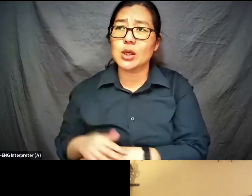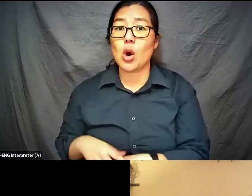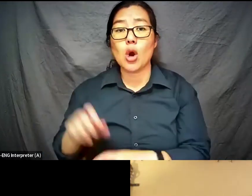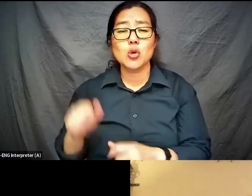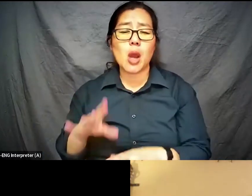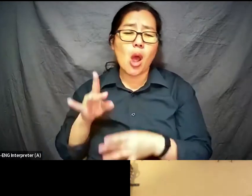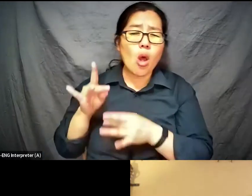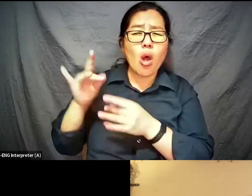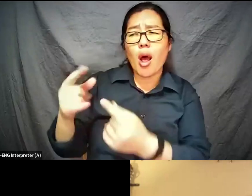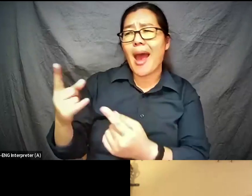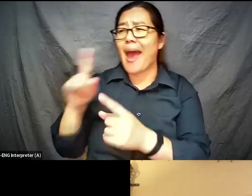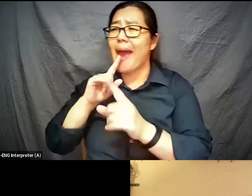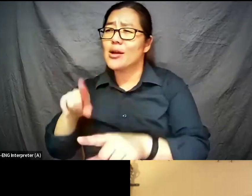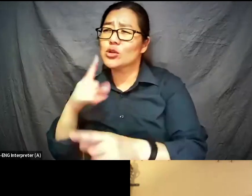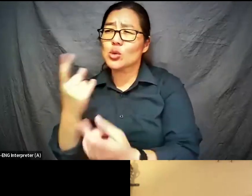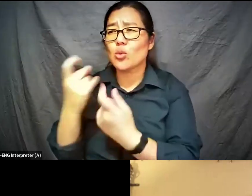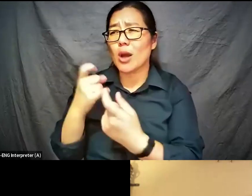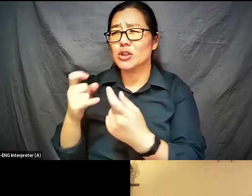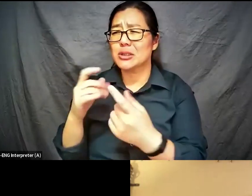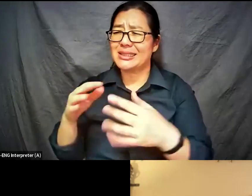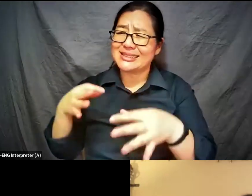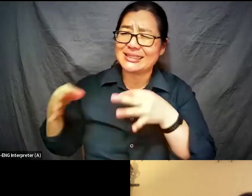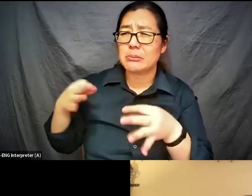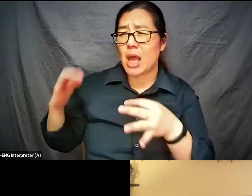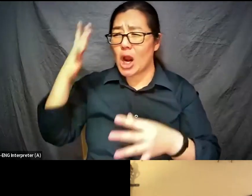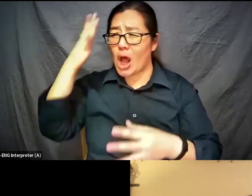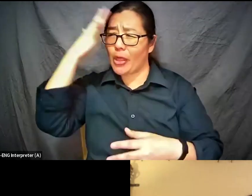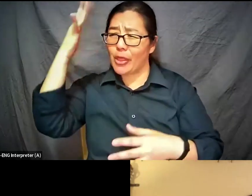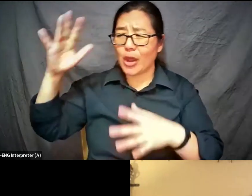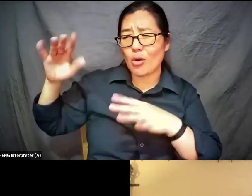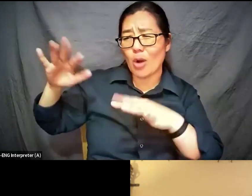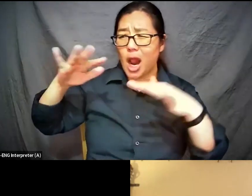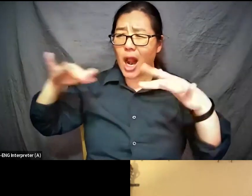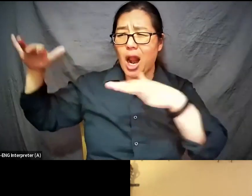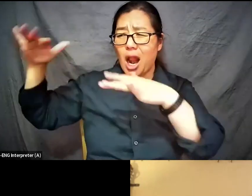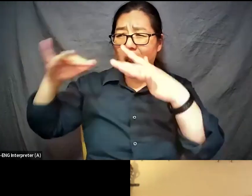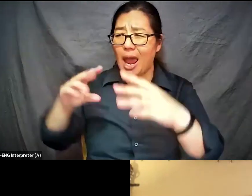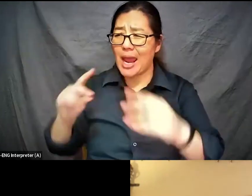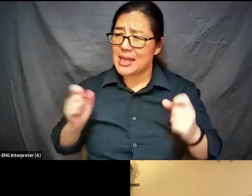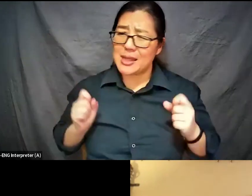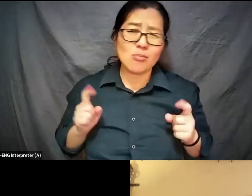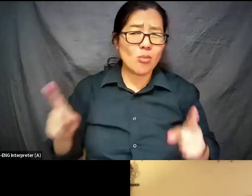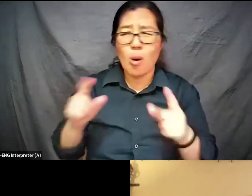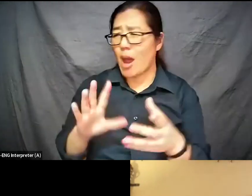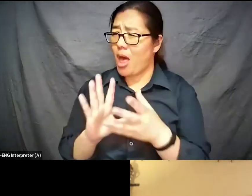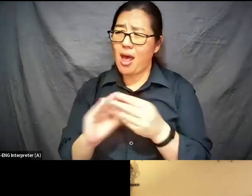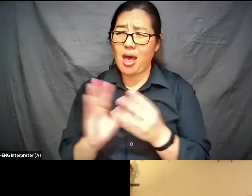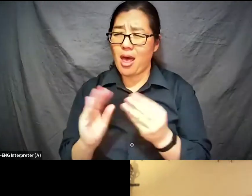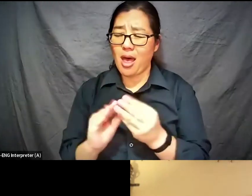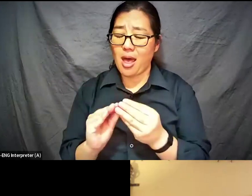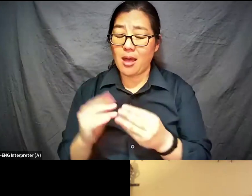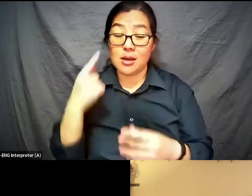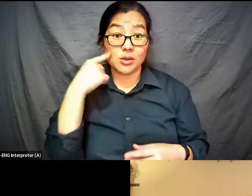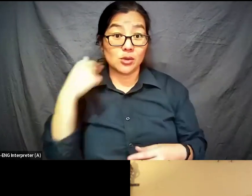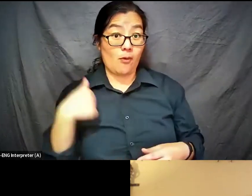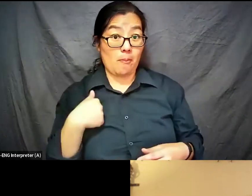that I can offer when I start to tell my story as well, which creates greater accessibility as a whole. I'm done